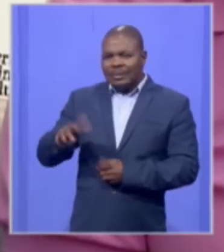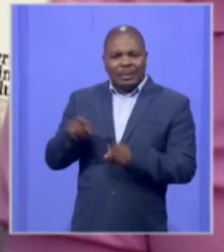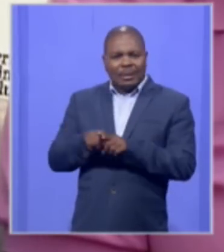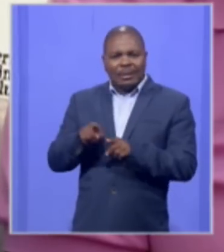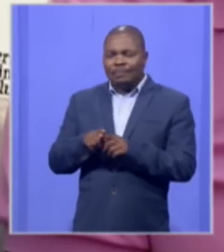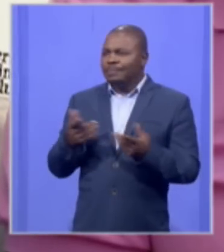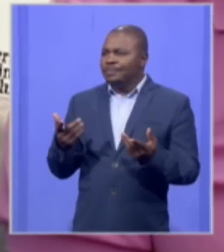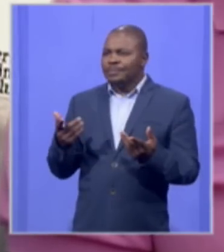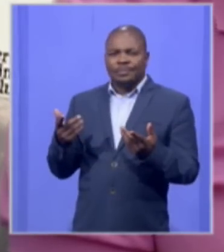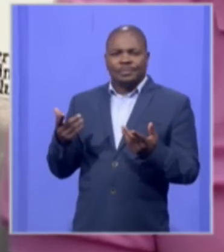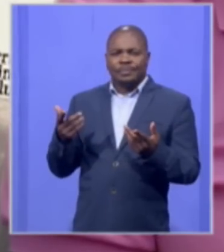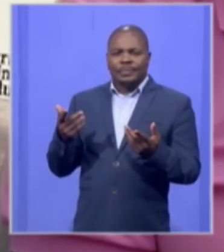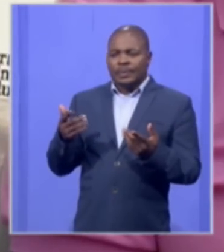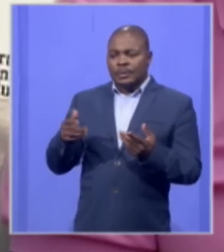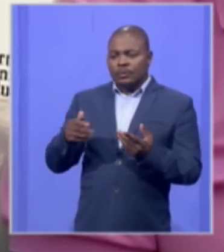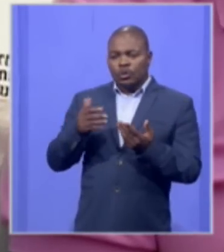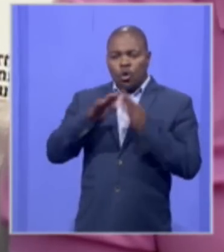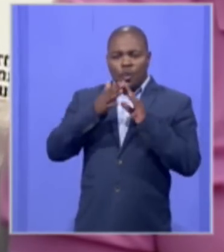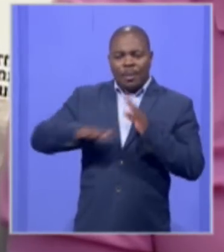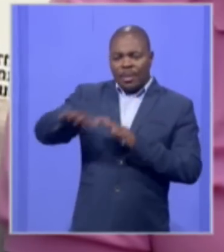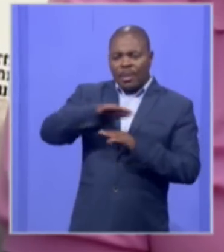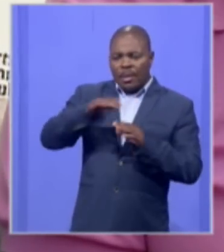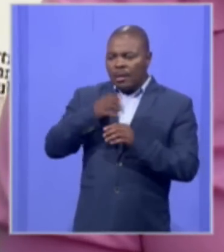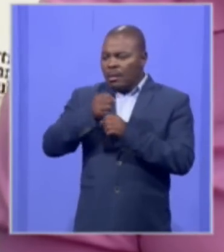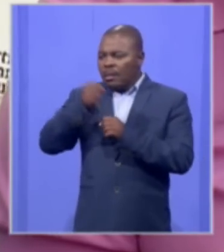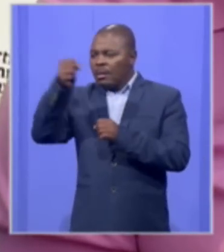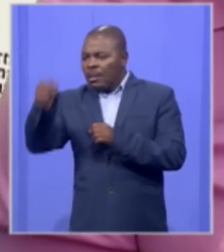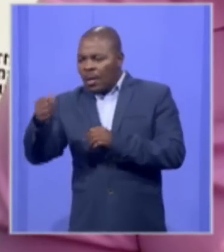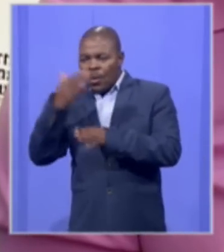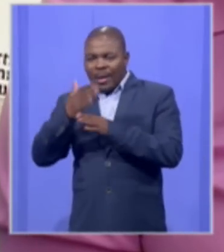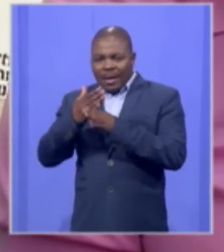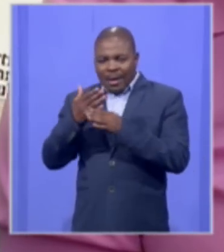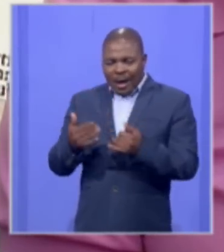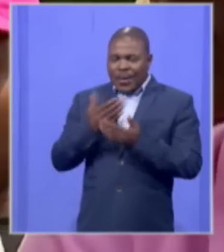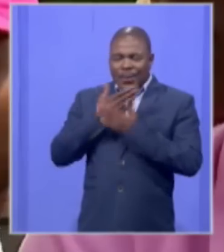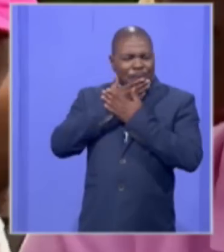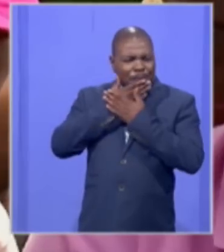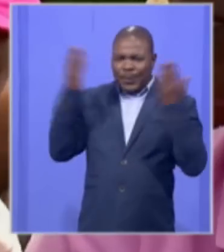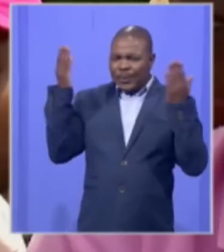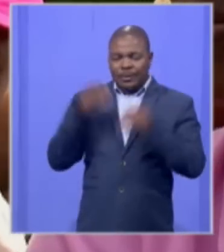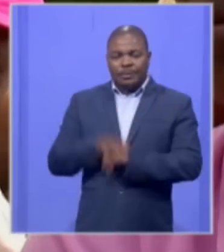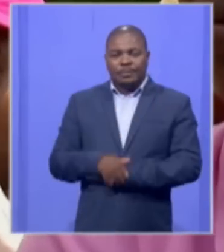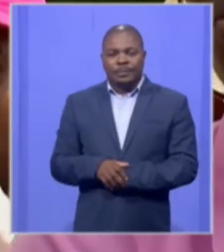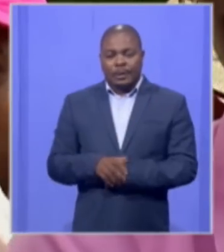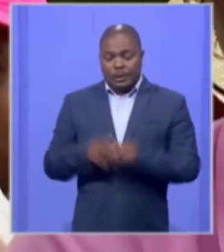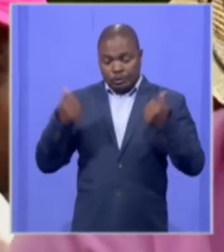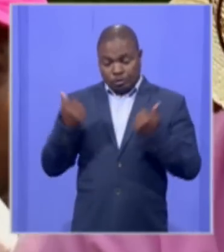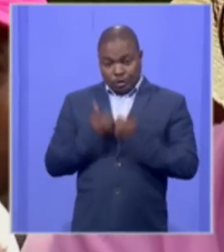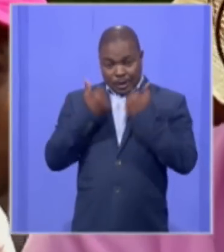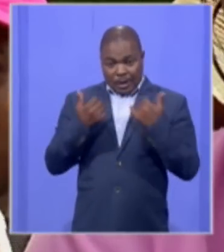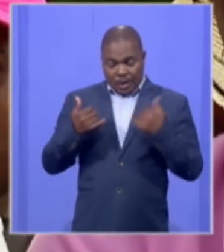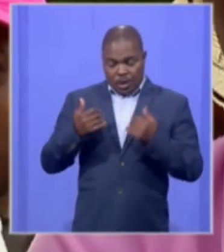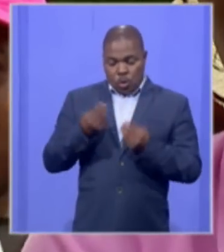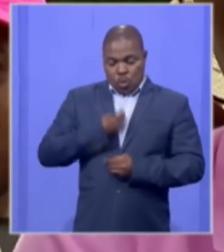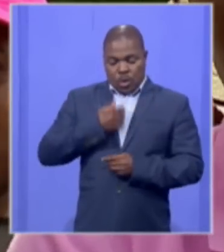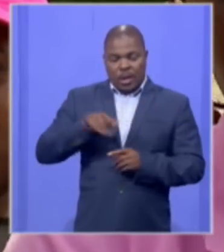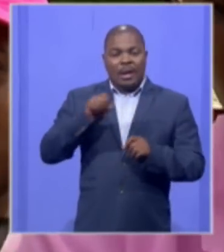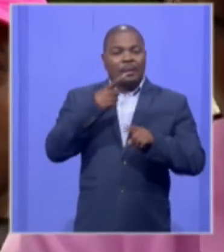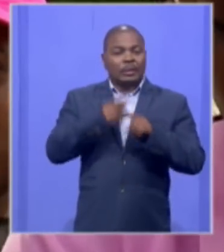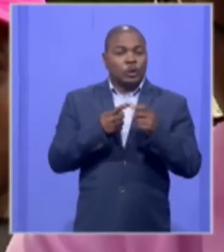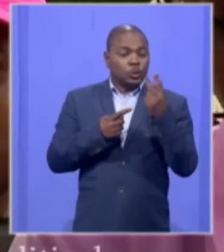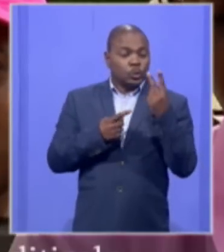ra reng o hirilwe ka nako ya councilor e re nang le yone. Dikgolo tse re kopanang le tsone ya ka bašwa ba Meriting extension 2